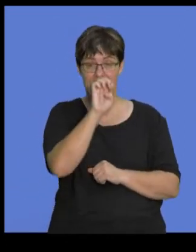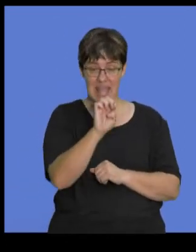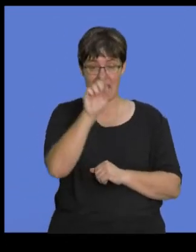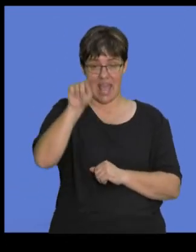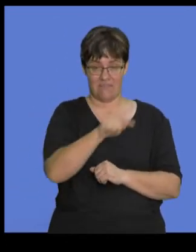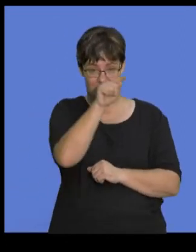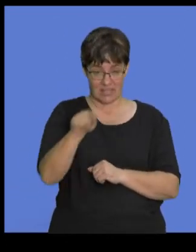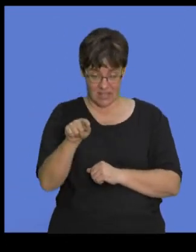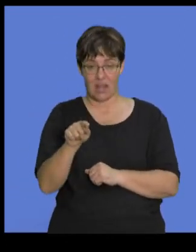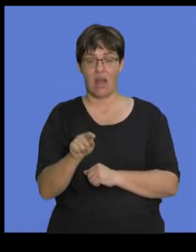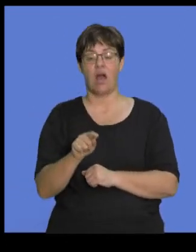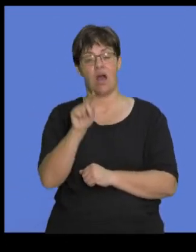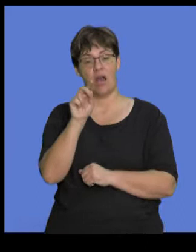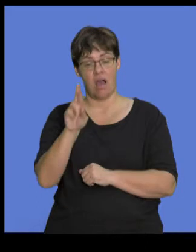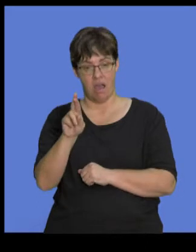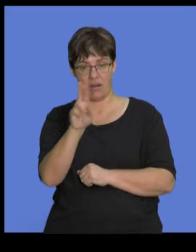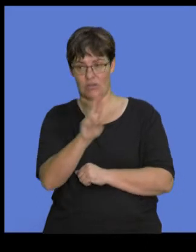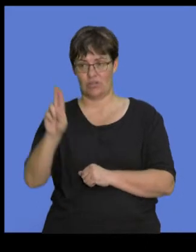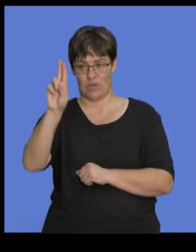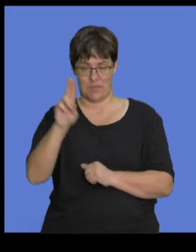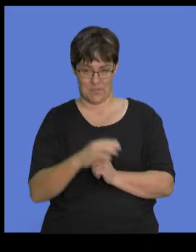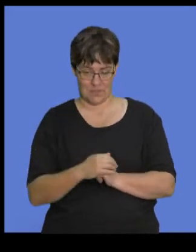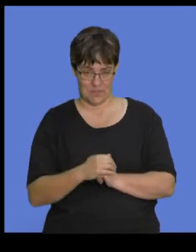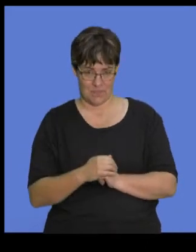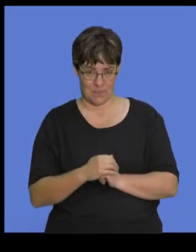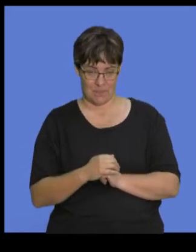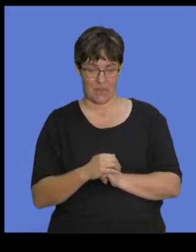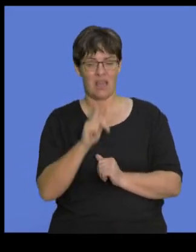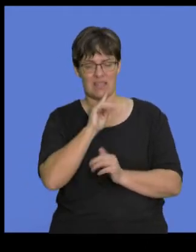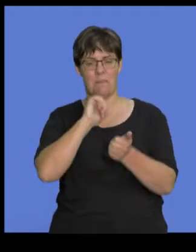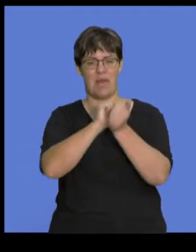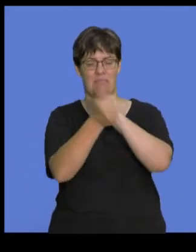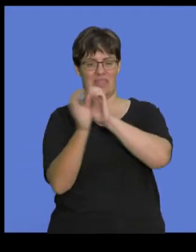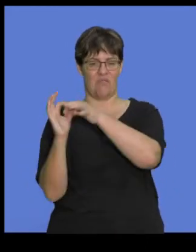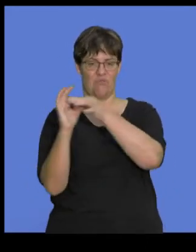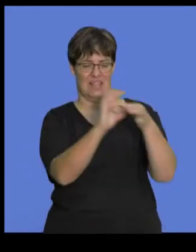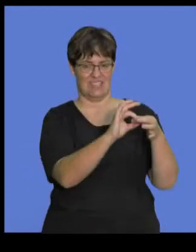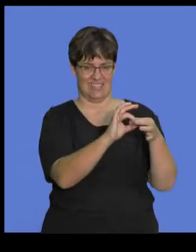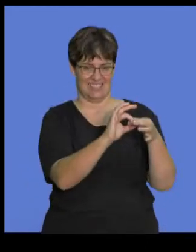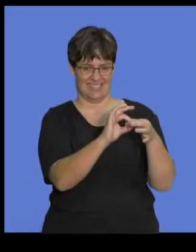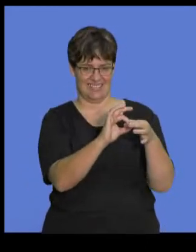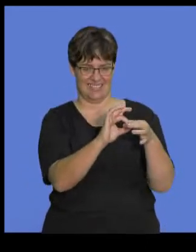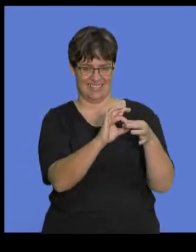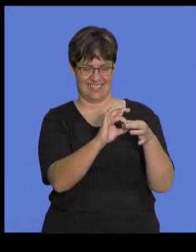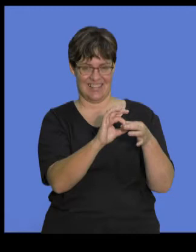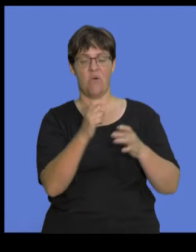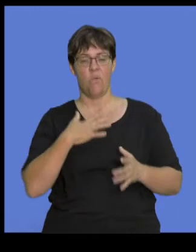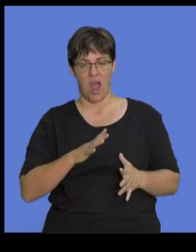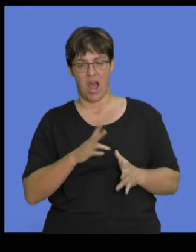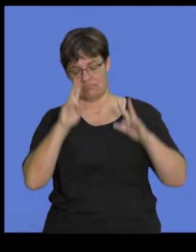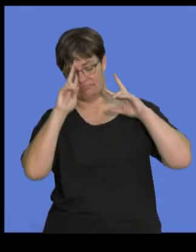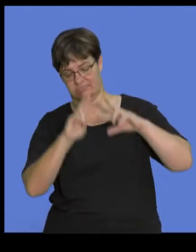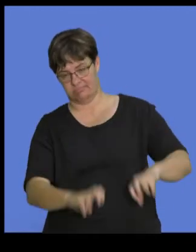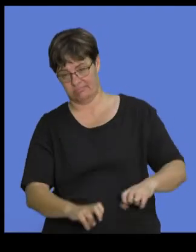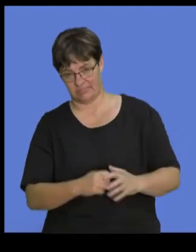inversely proportional to the square of the distance, right? So this is the mathematical relationship that we were trying to